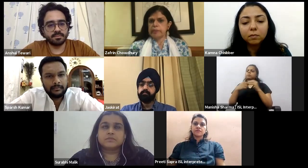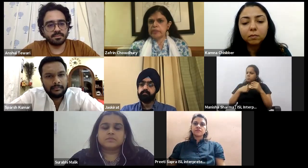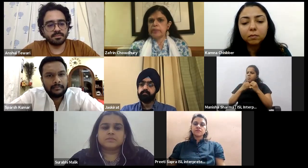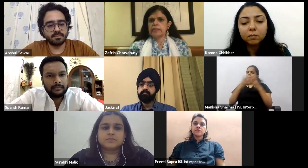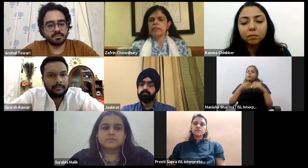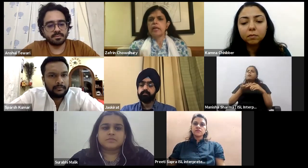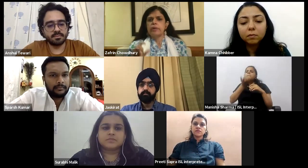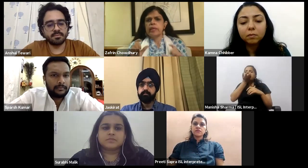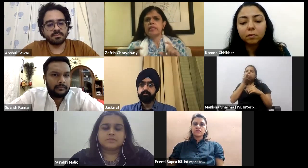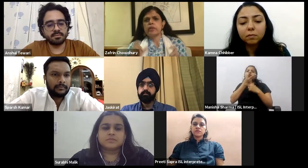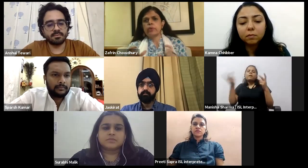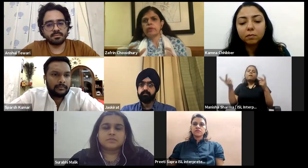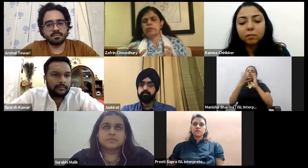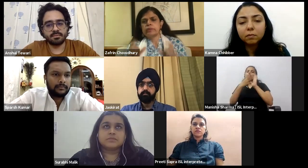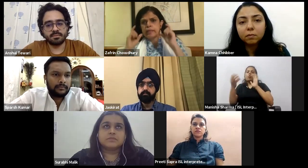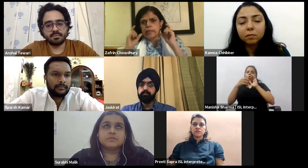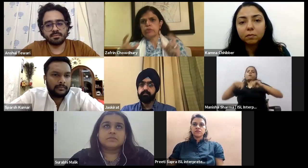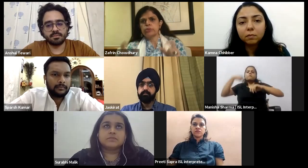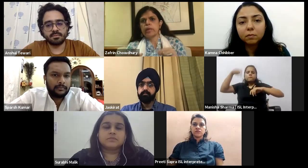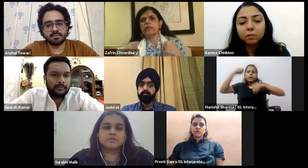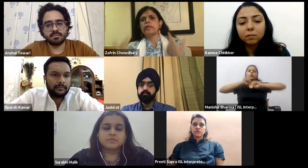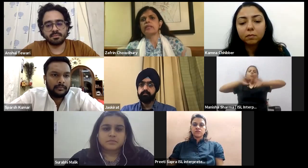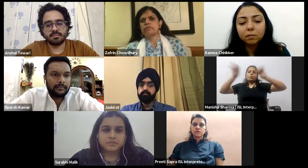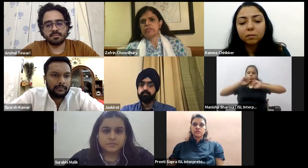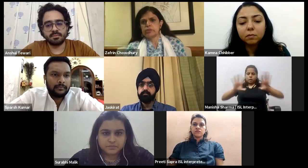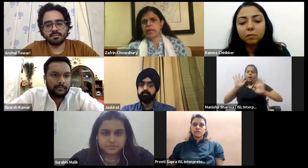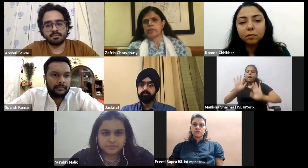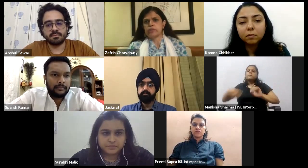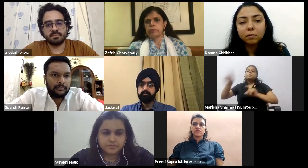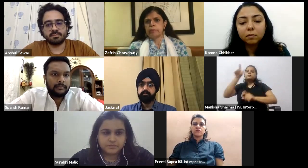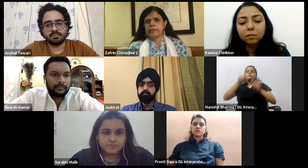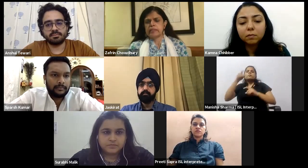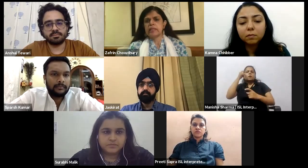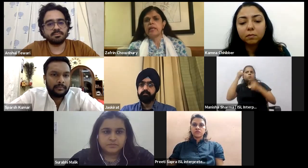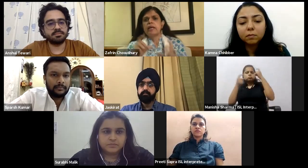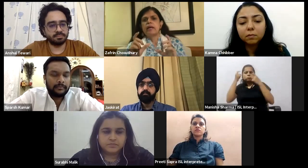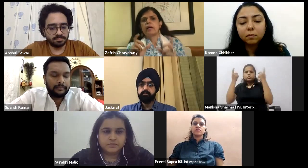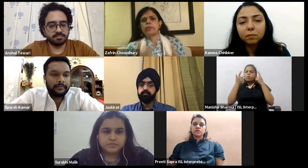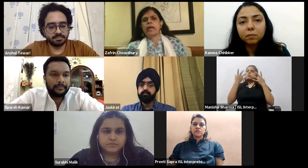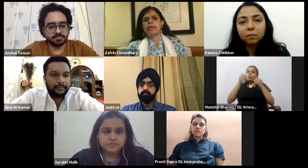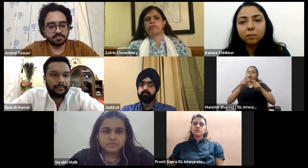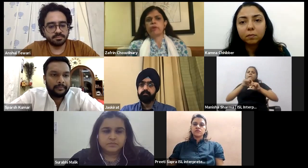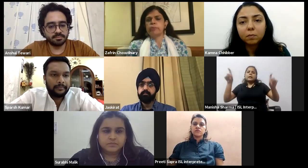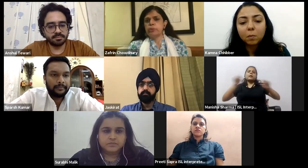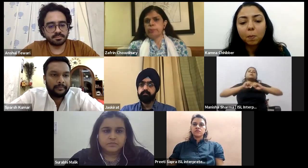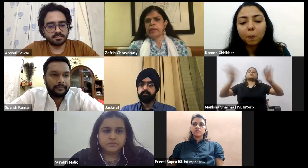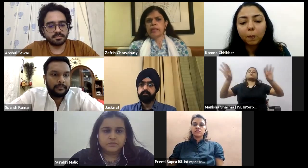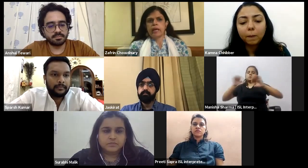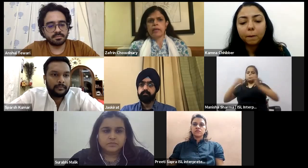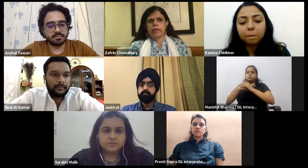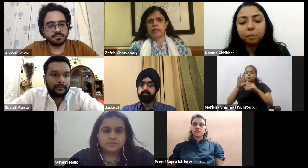audio-visual materials, really thinking through and creatively trying to message. We had from